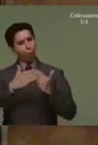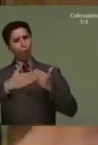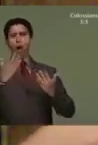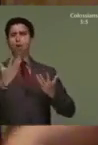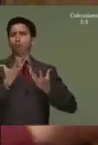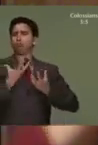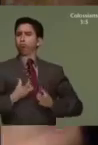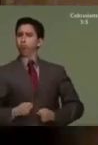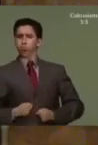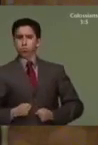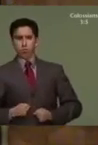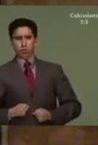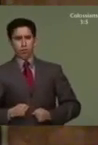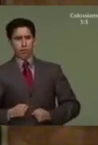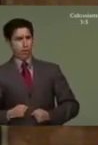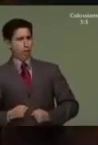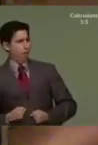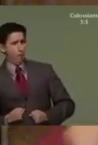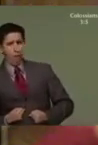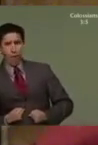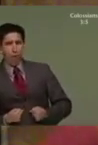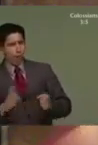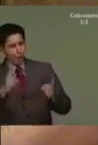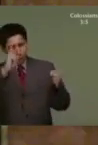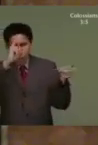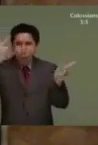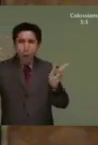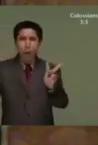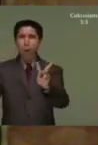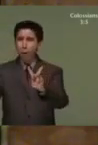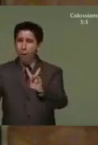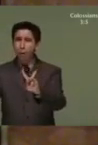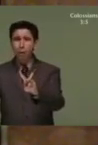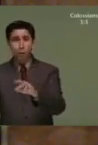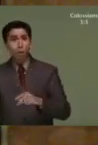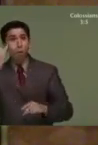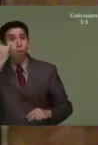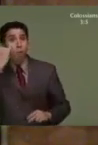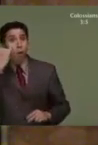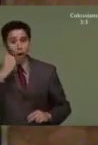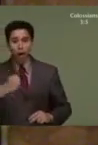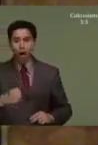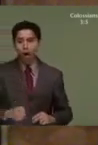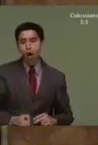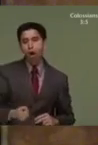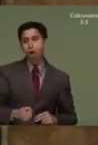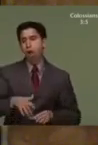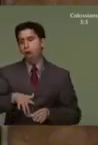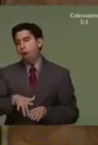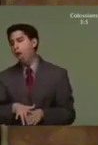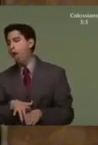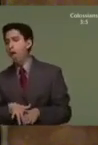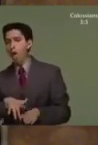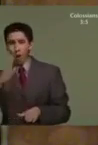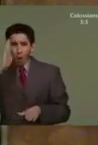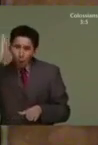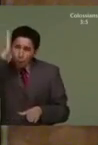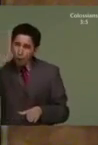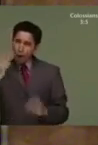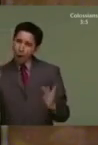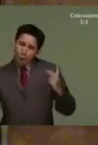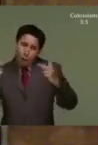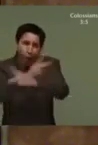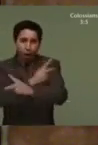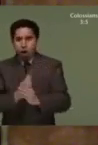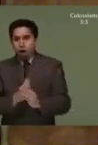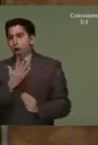everybody else. And your gray hairs are showing and they're growing. And I feel bad, because now I'm at 70-30 with salt and